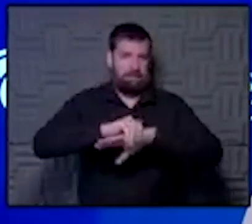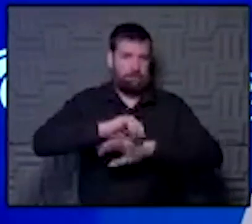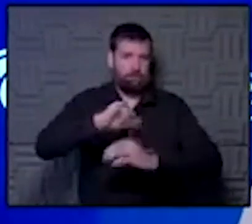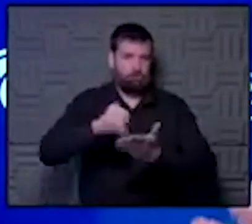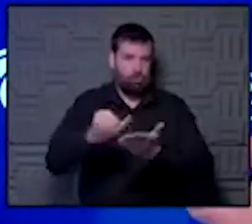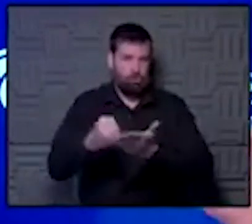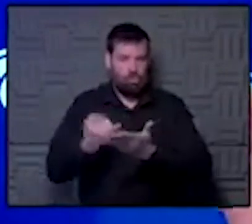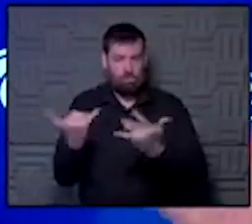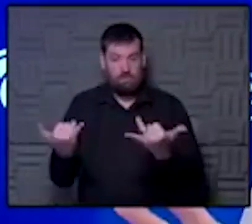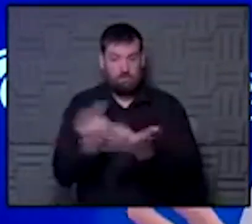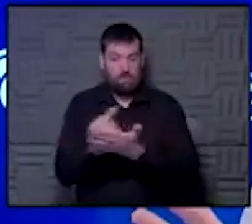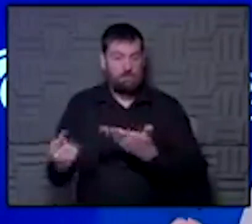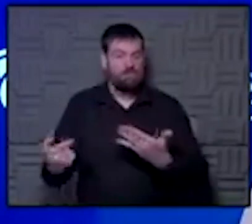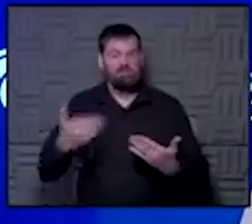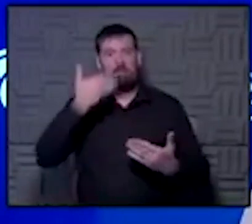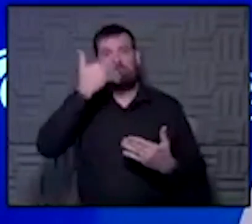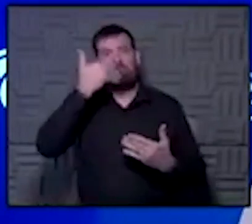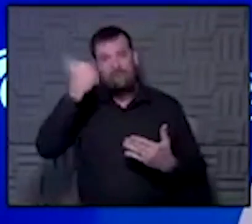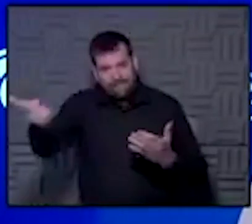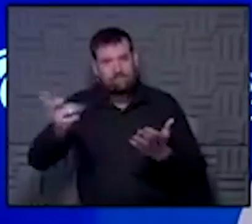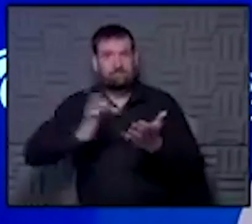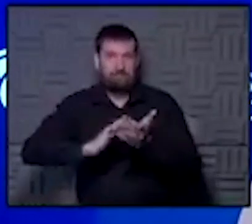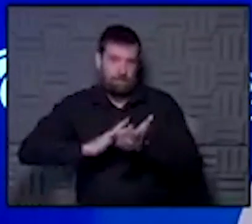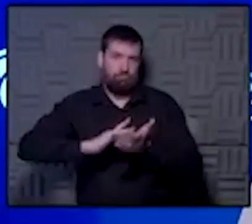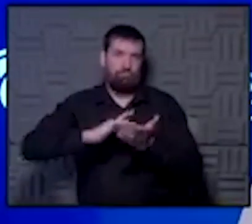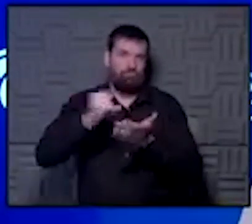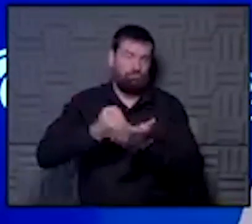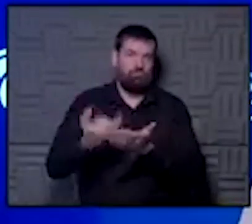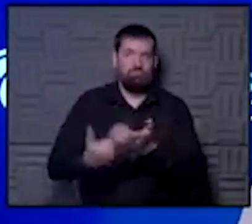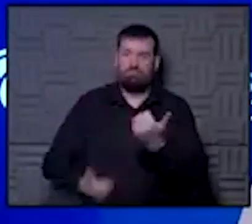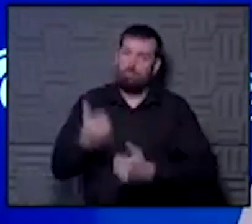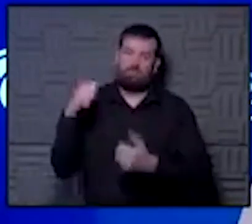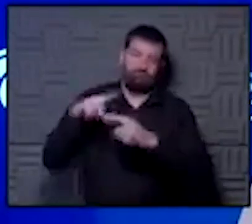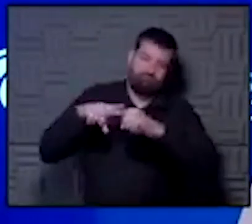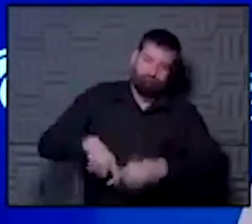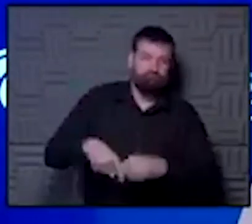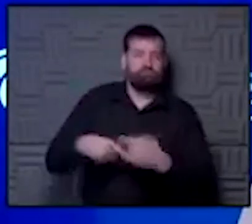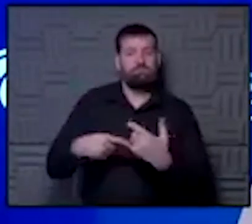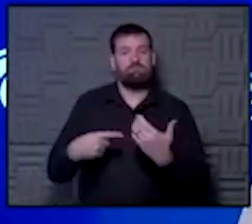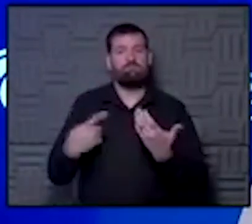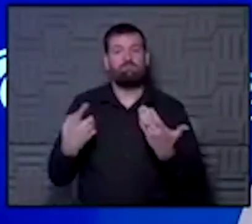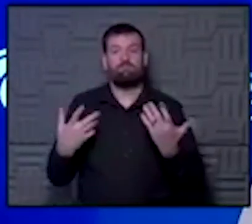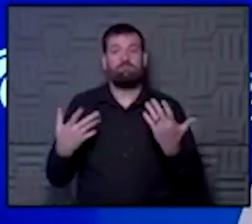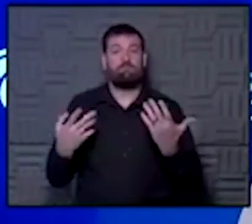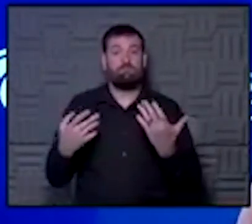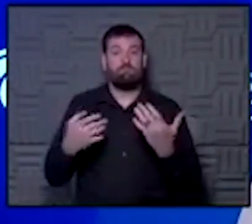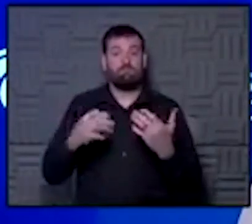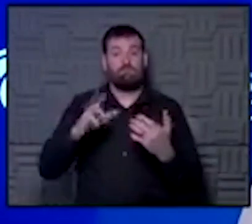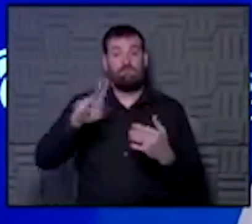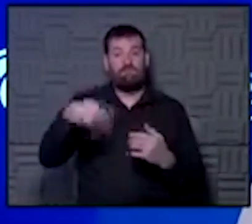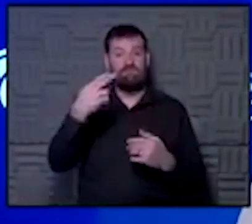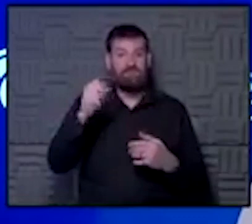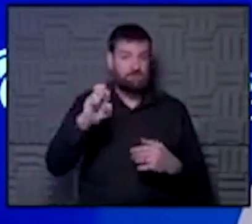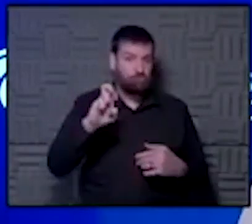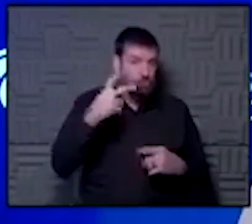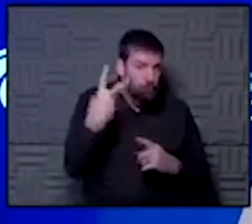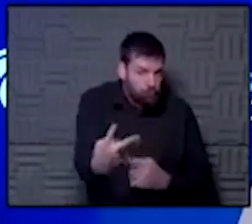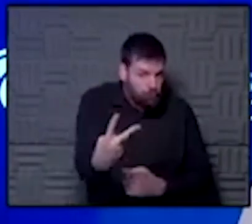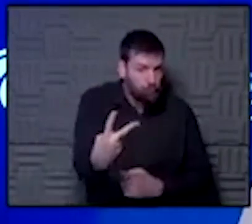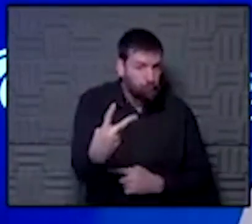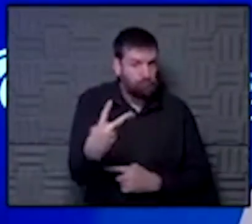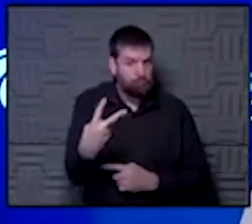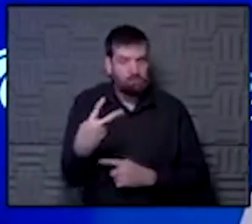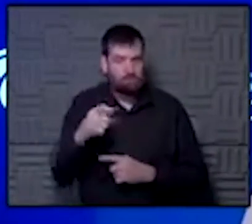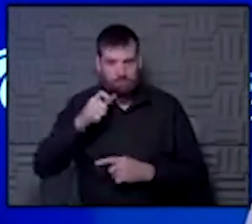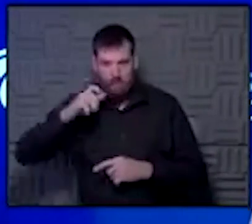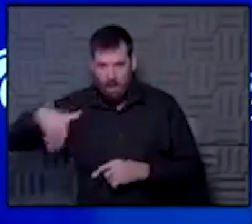which is the best medical journal, the most reputable, demonstrated a drop in a phase 2 trial. It's not phase 3. That's where we really look at